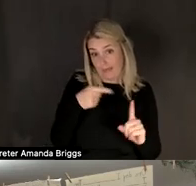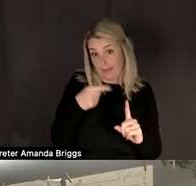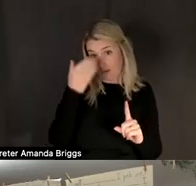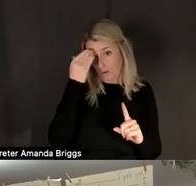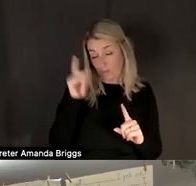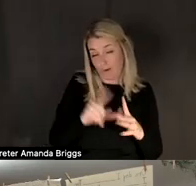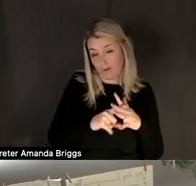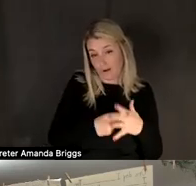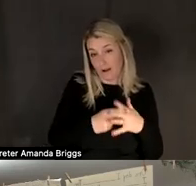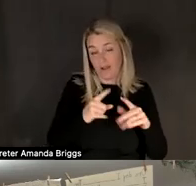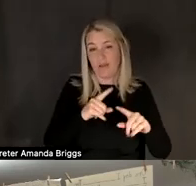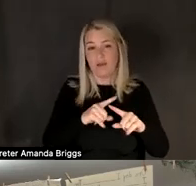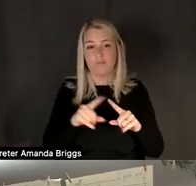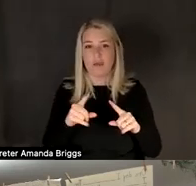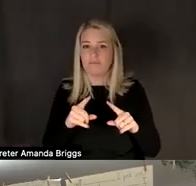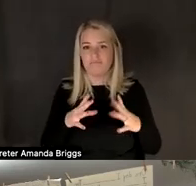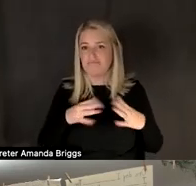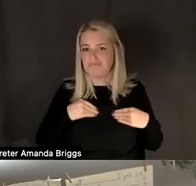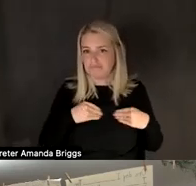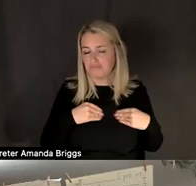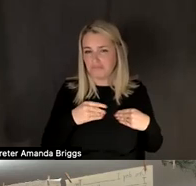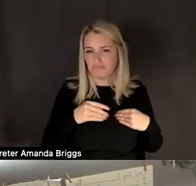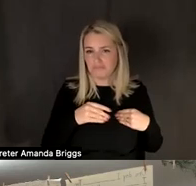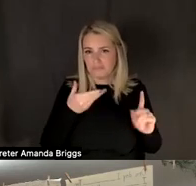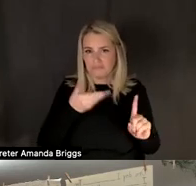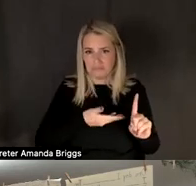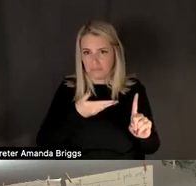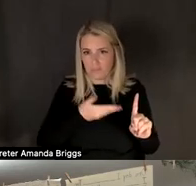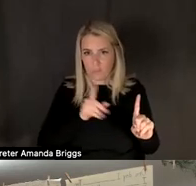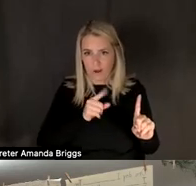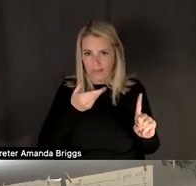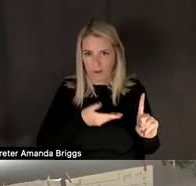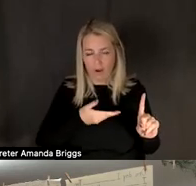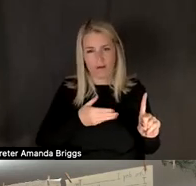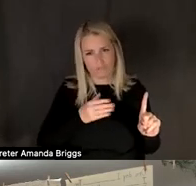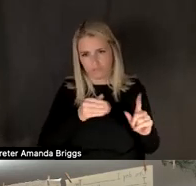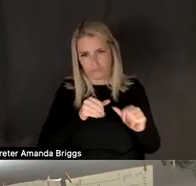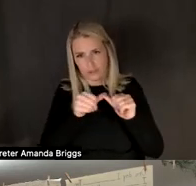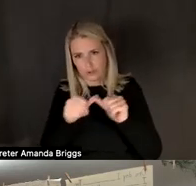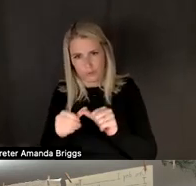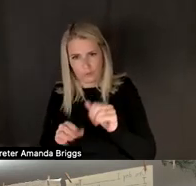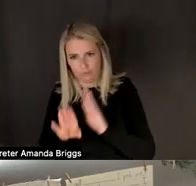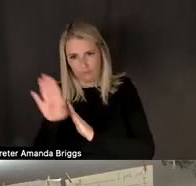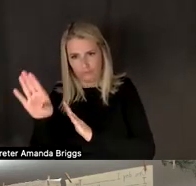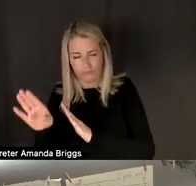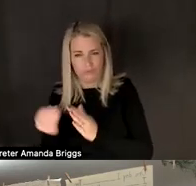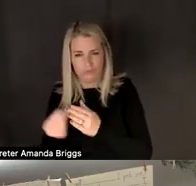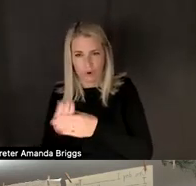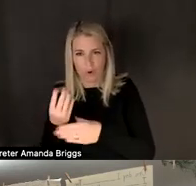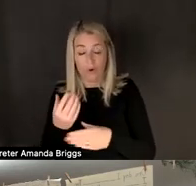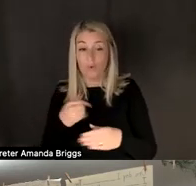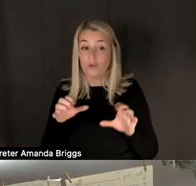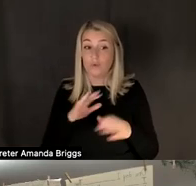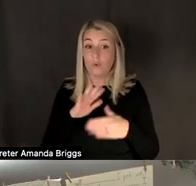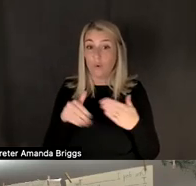going to take kids where they are, and we're going to continue to grow. We do whole group learning. We call